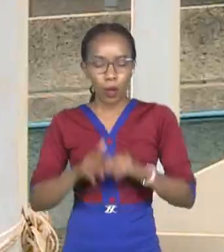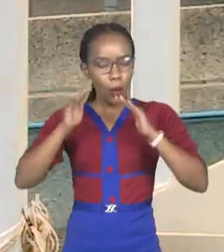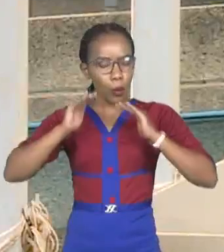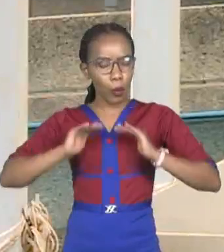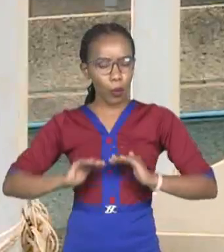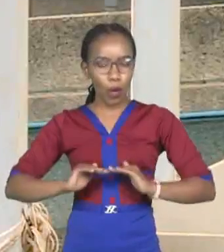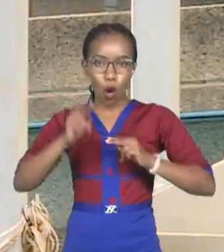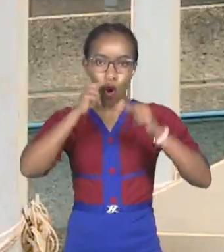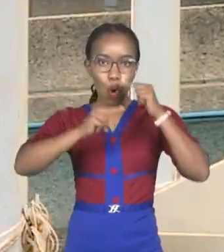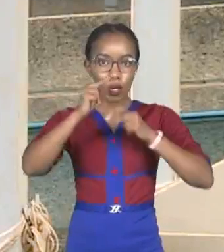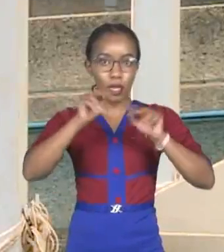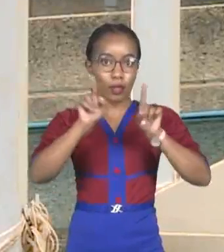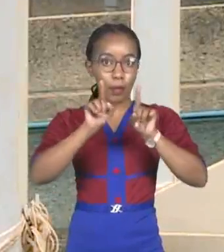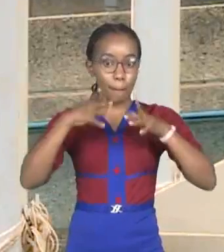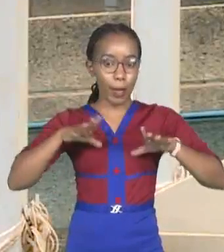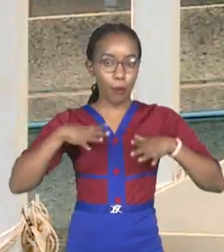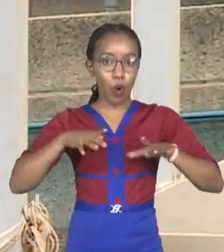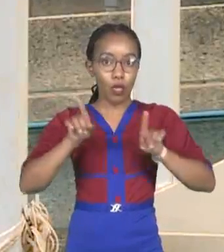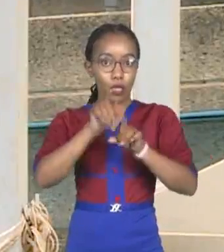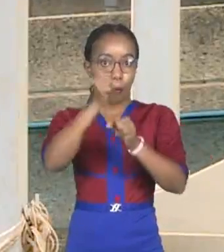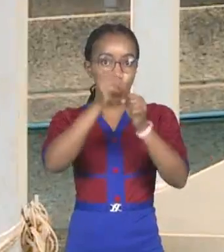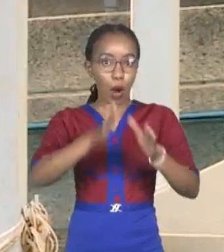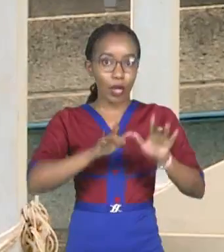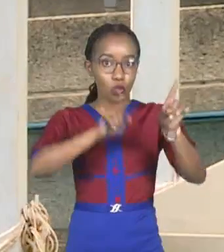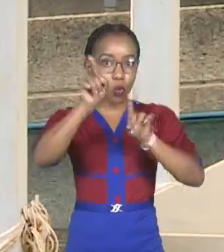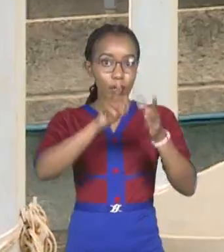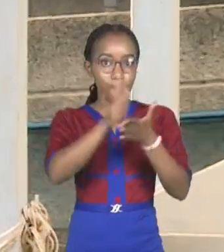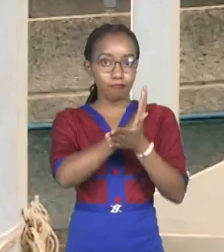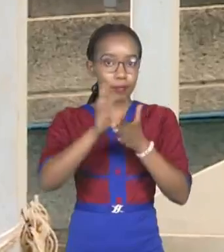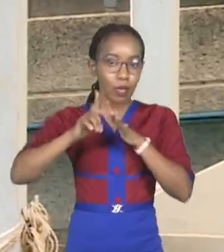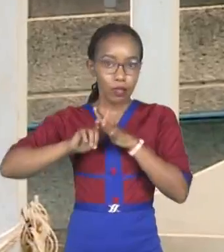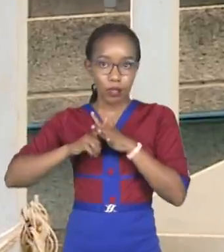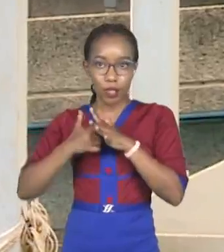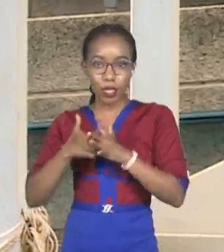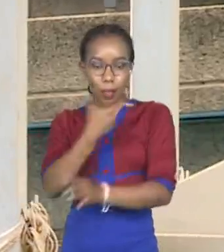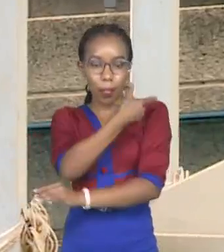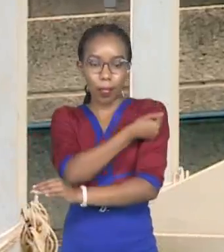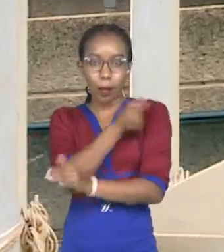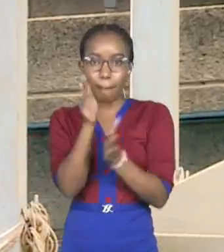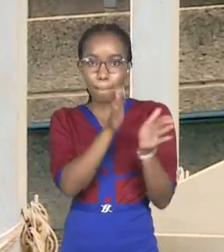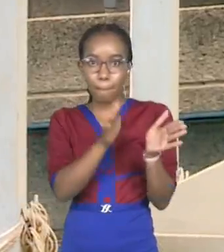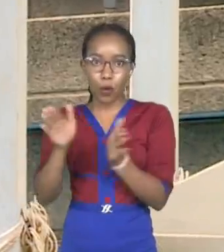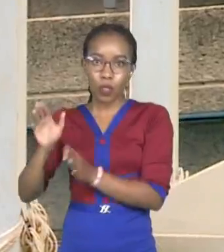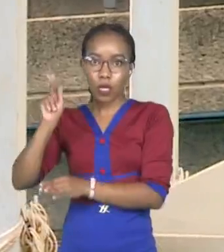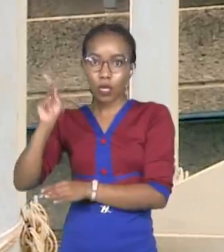for hoteliers and workers in the tourism sector as they begin the official vaccination process here at the